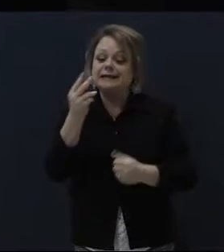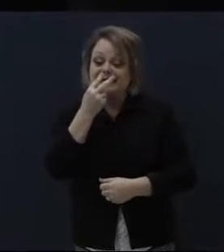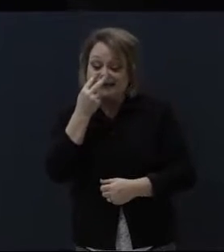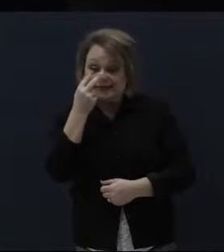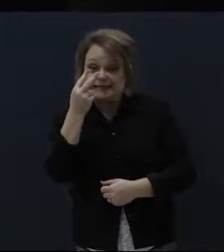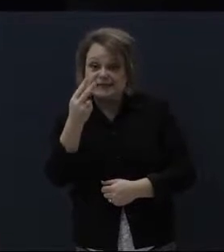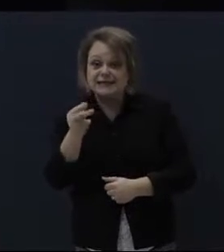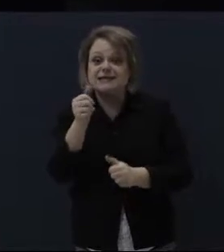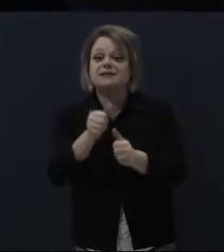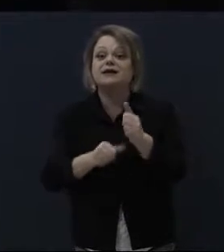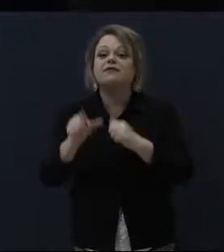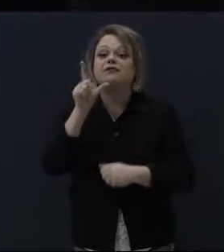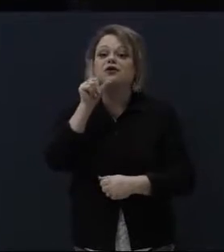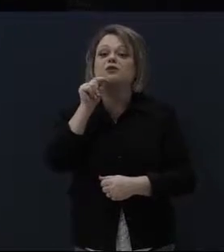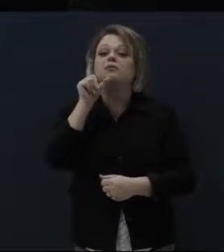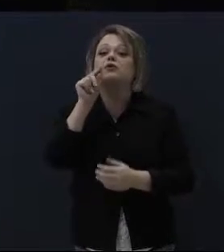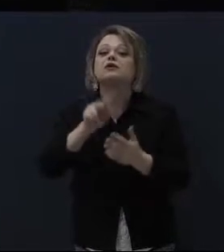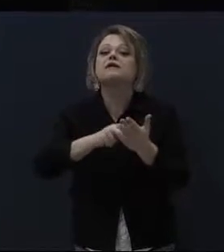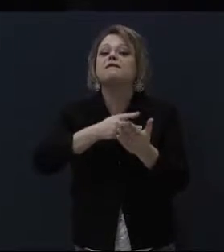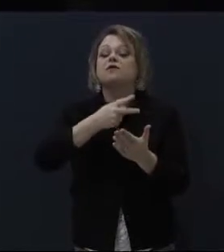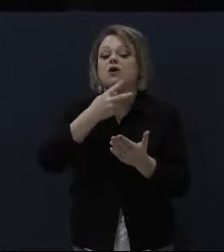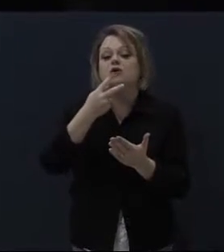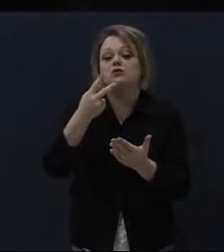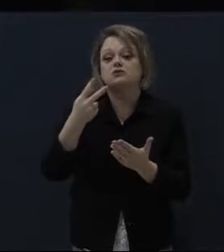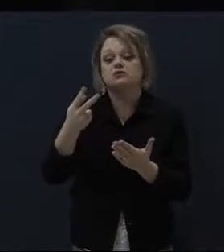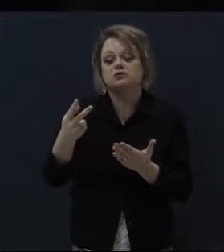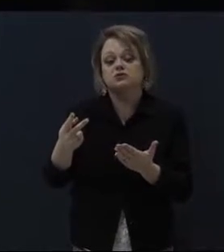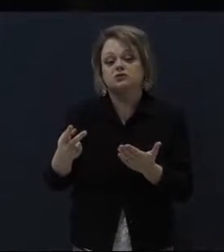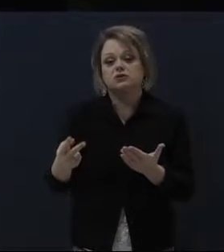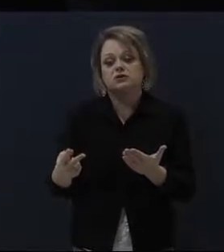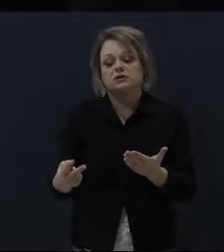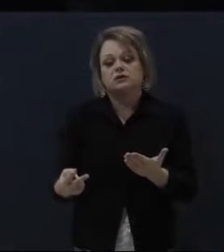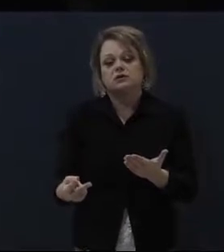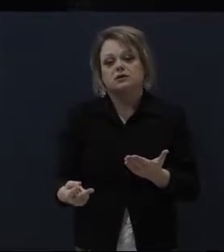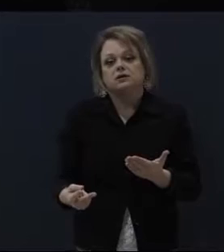sparrow that falls.